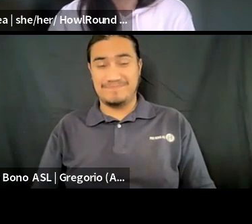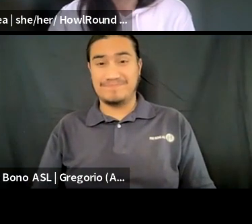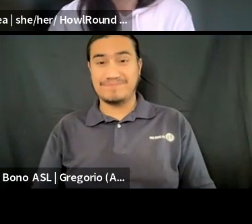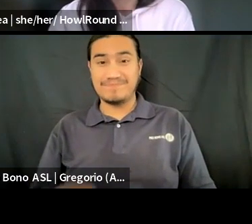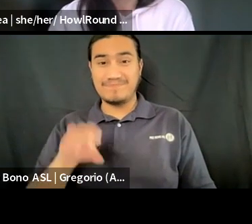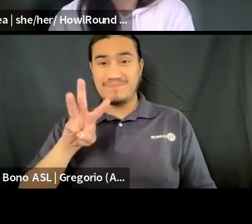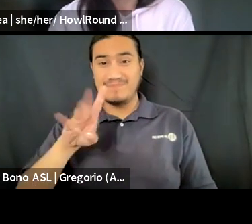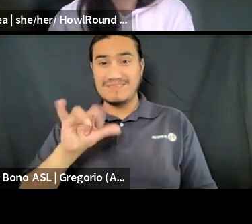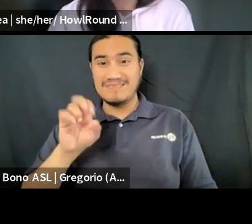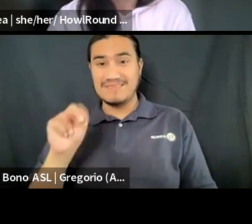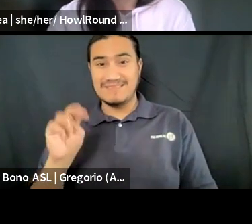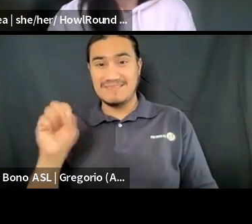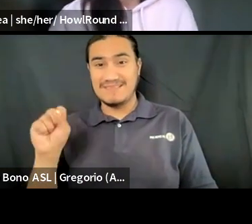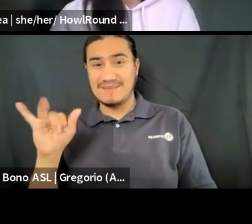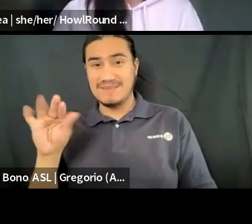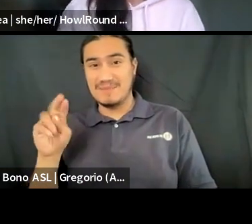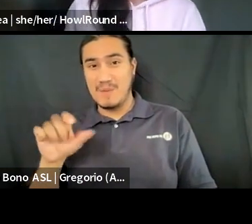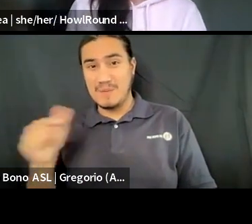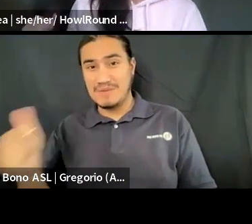Wilson, Simone?